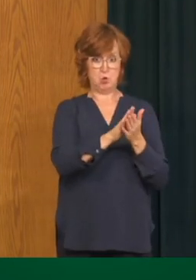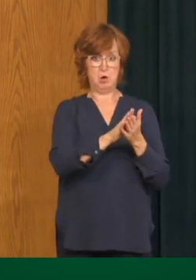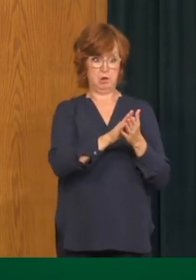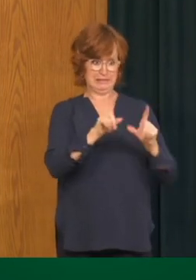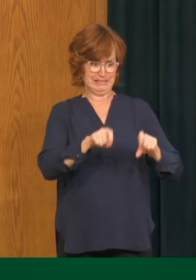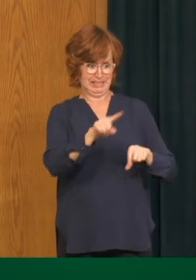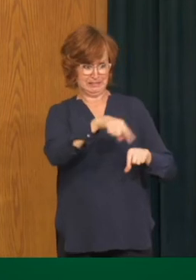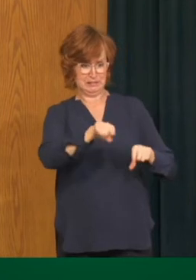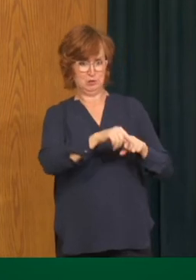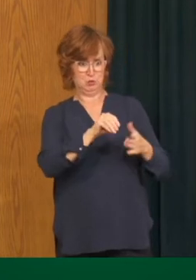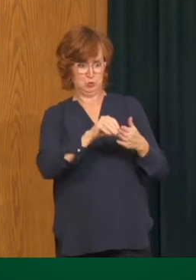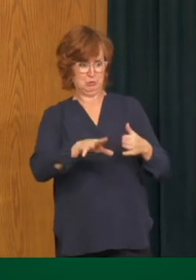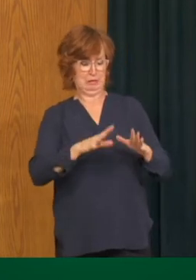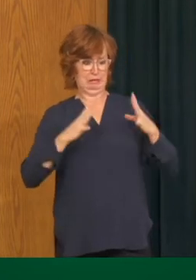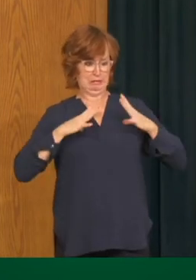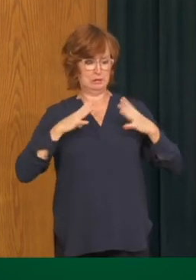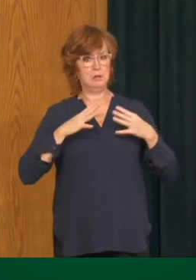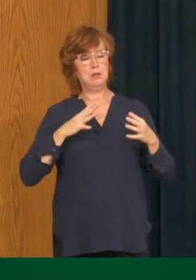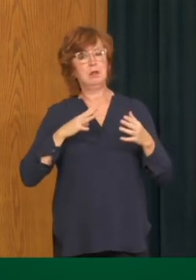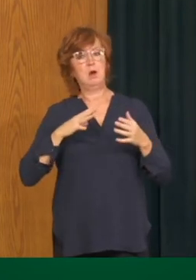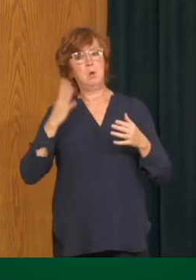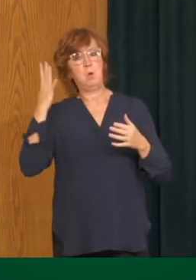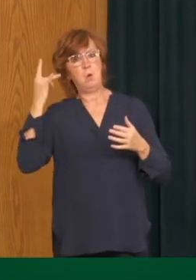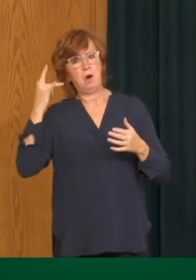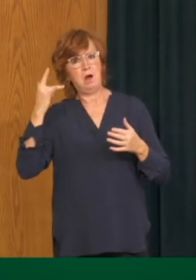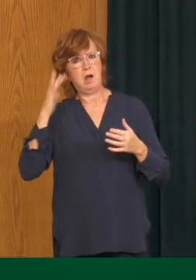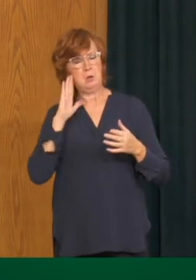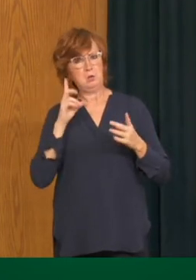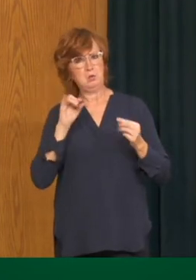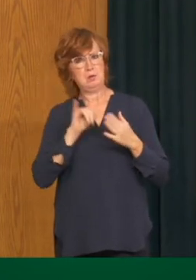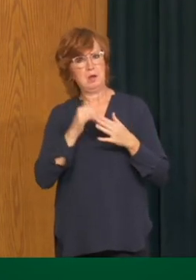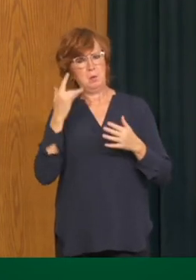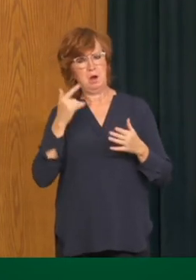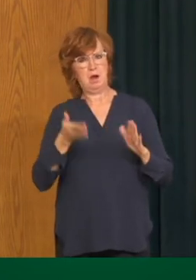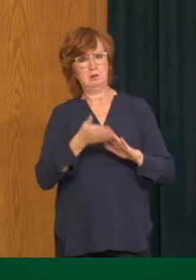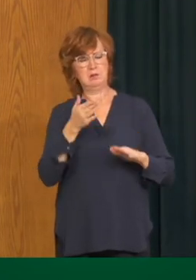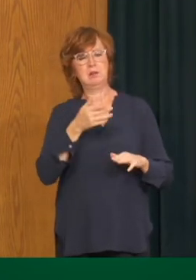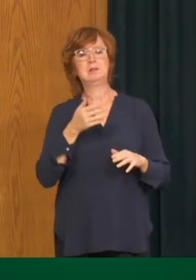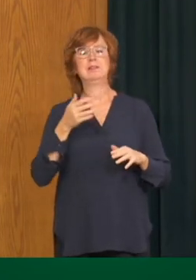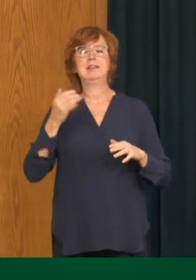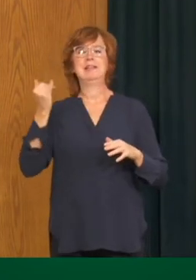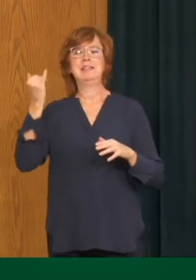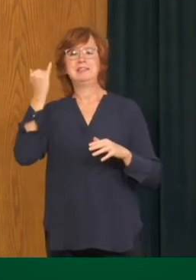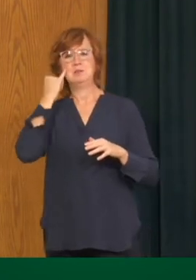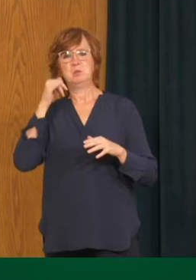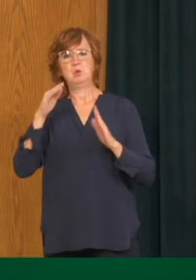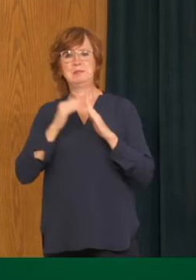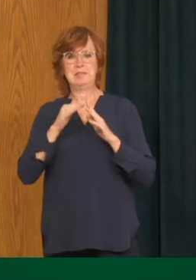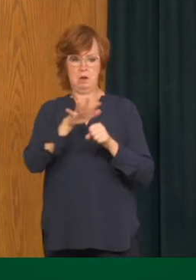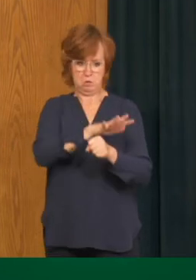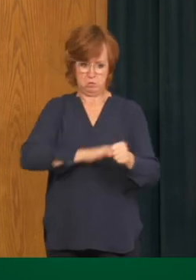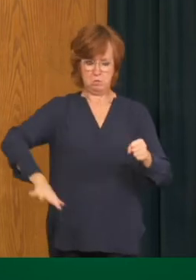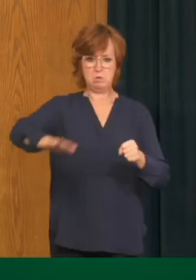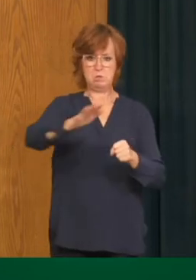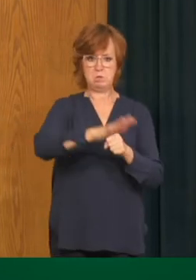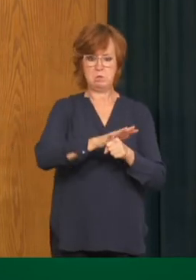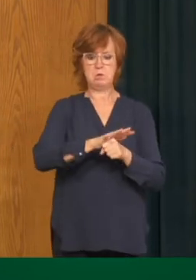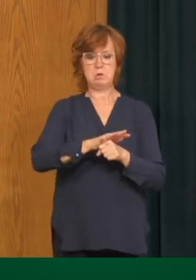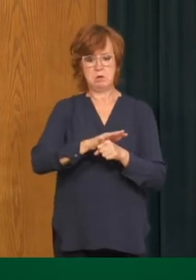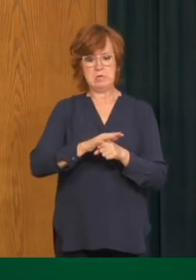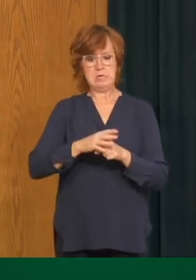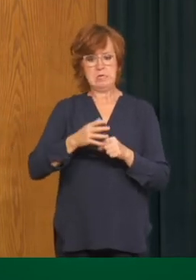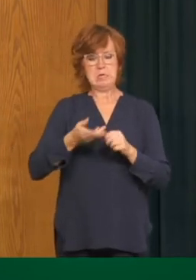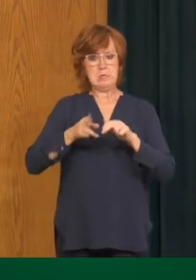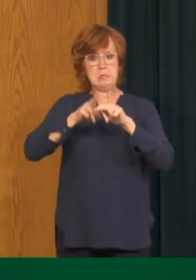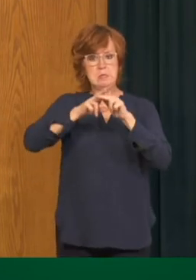there's a case or cluster in school, obviously testing will be prioritized for that school as required and appropriate. So again, the capacity is there, and